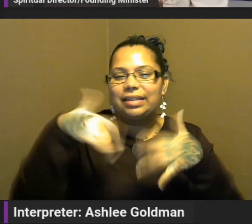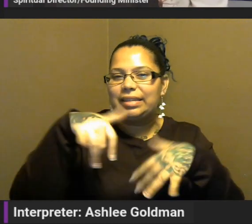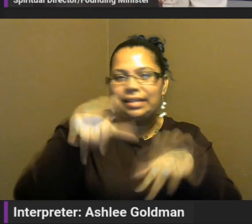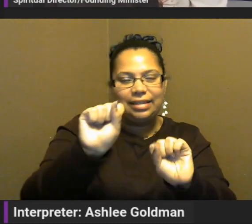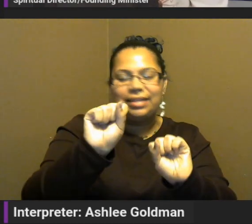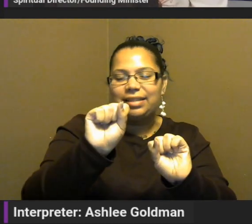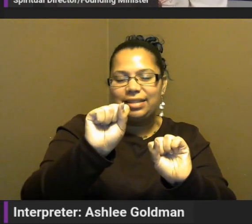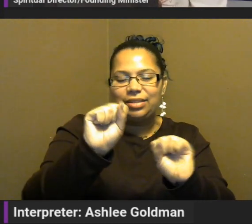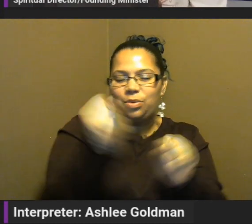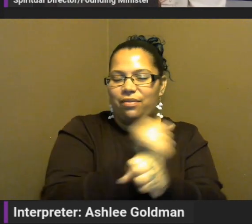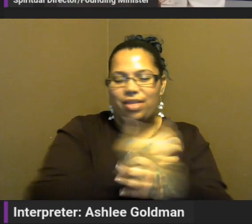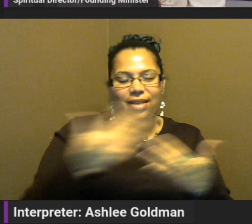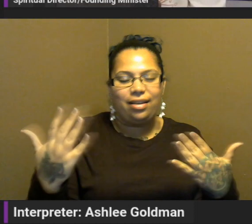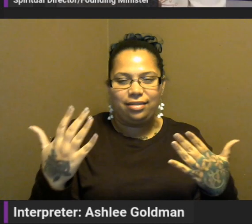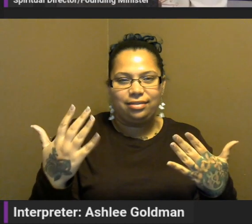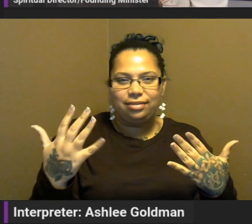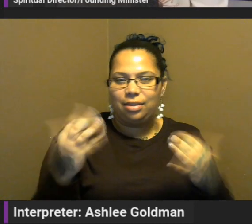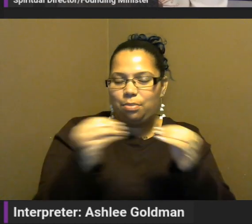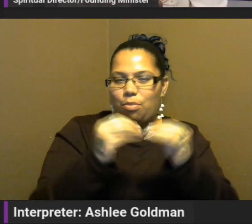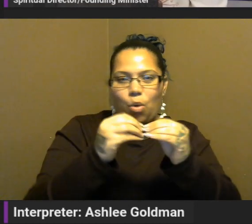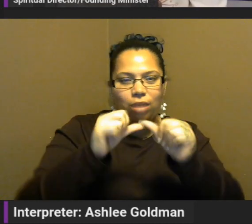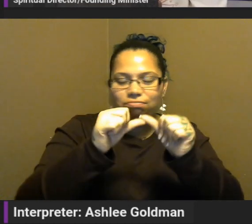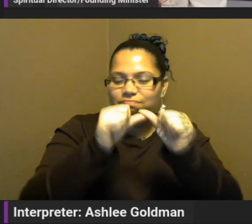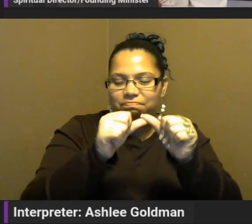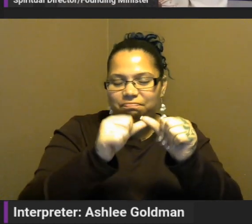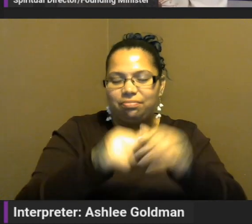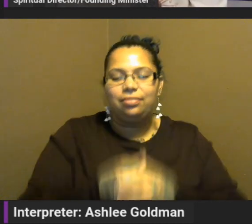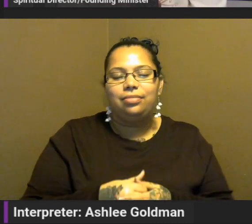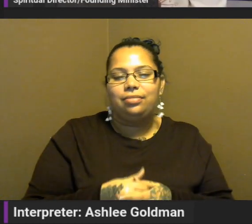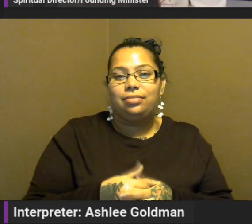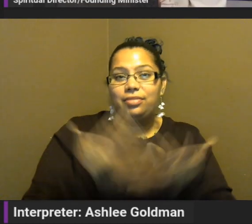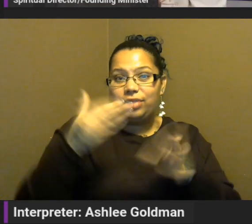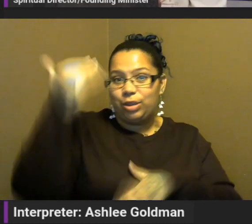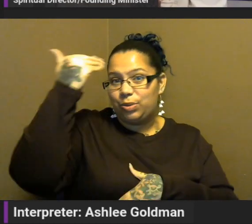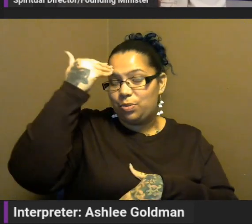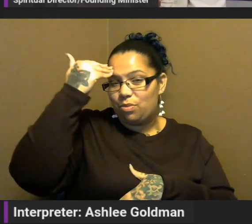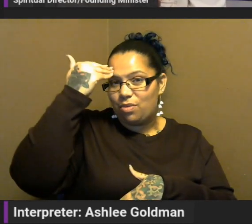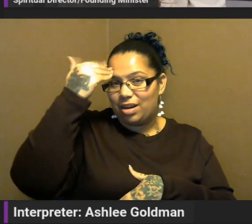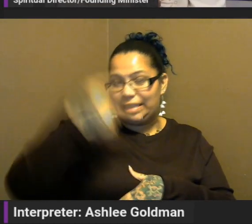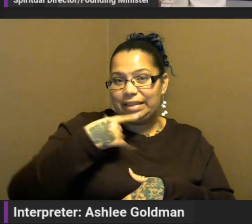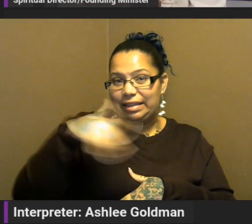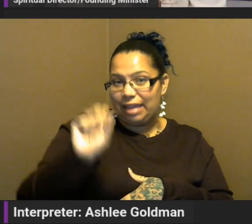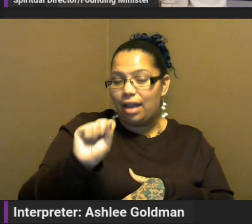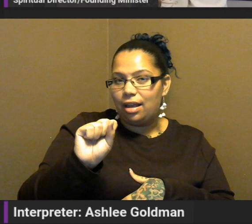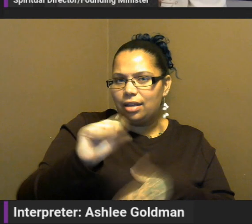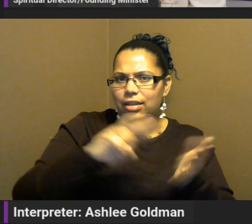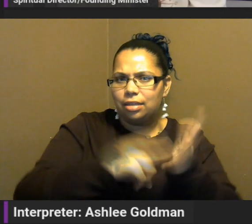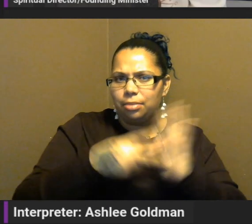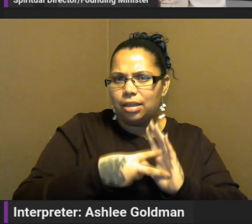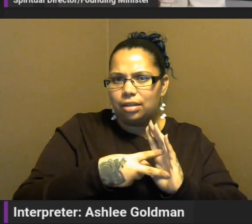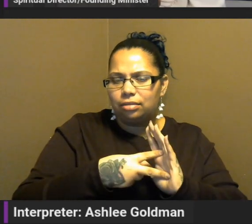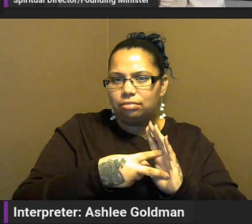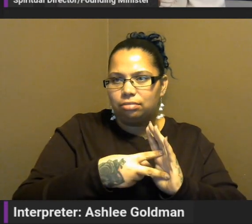to all of this and more. And knowing that it says yes, that means it is. It is